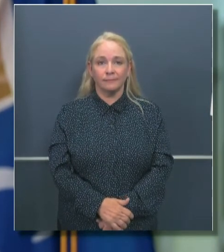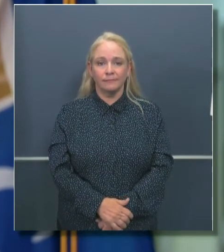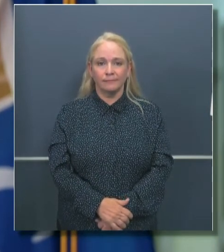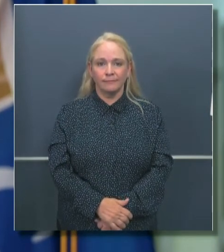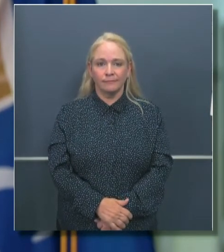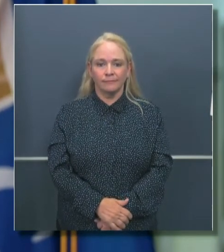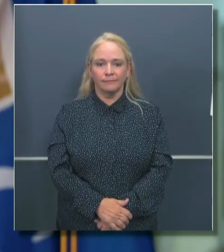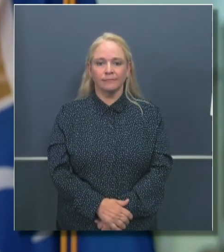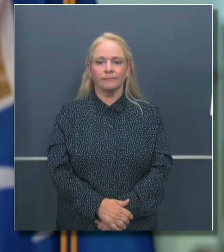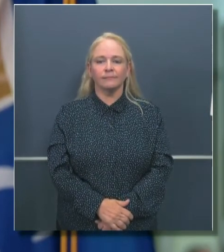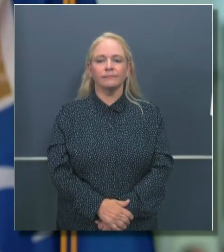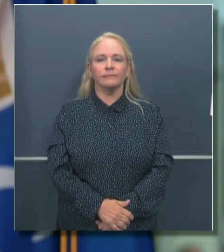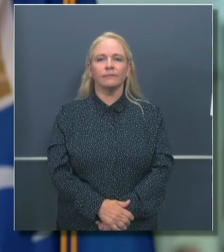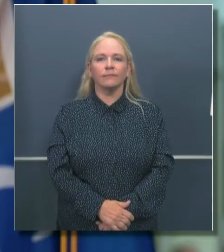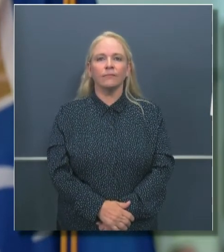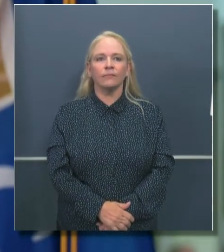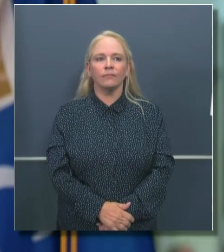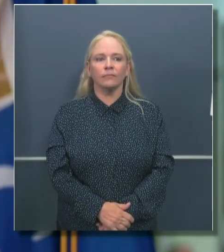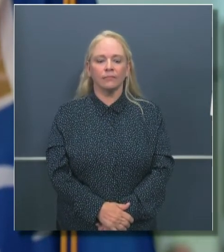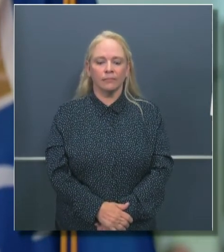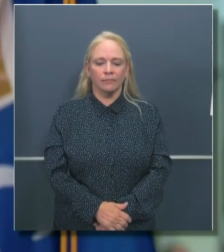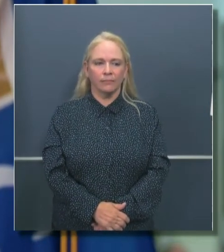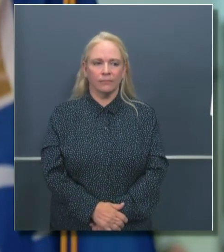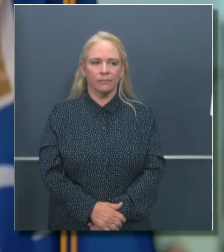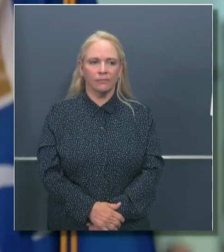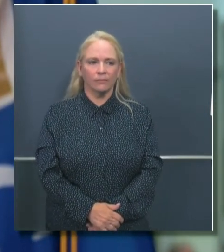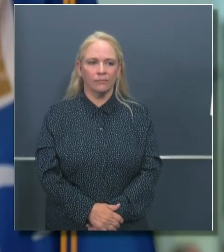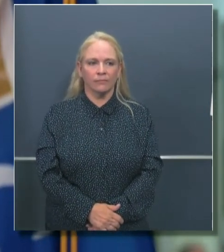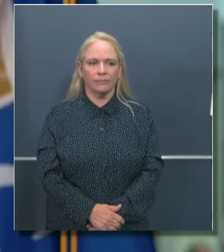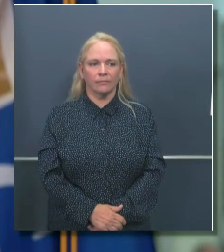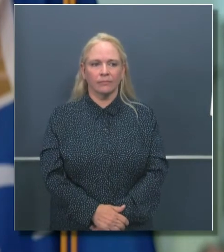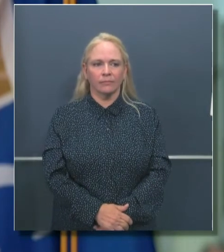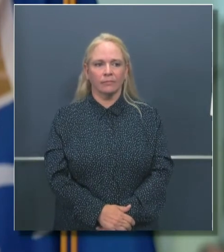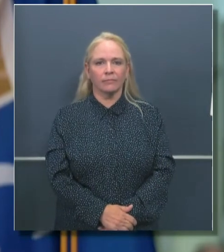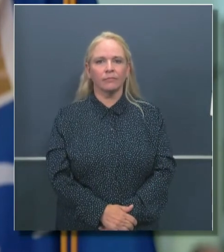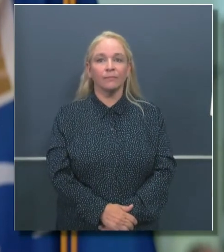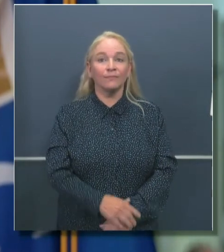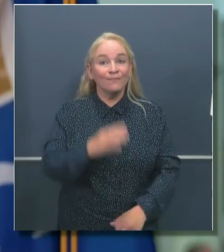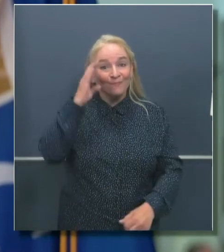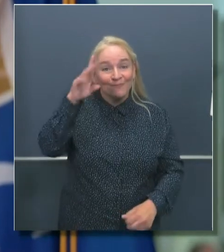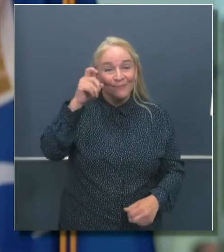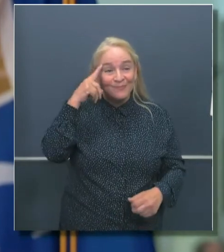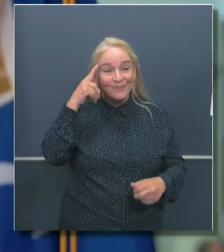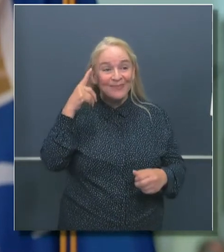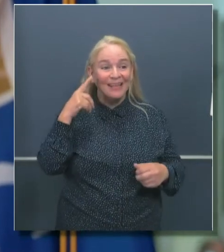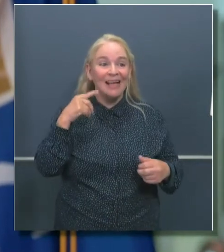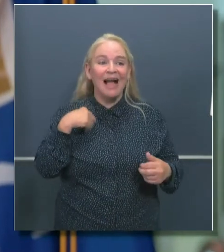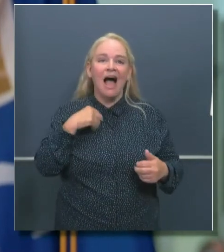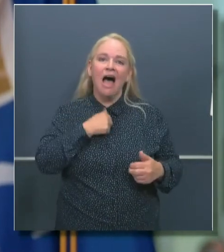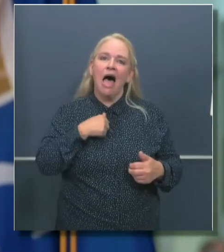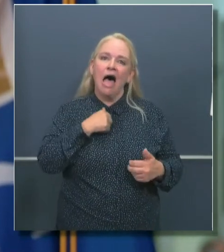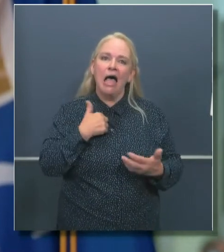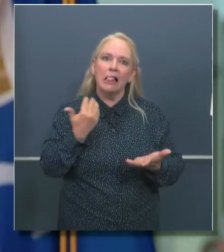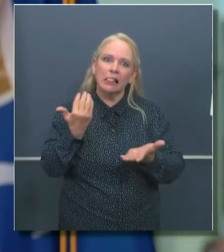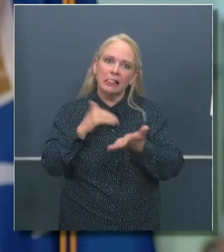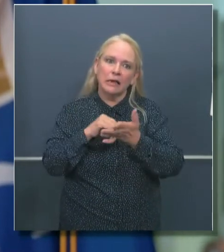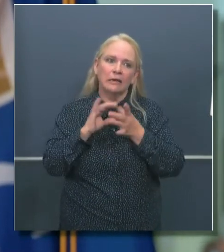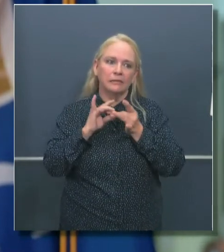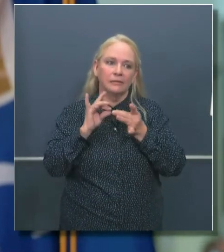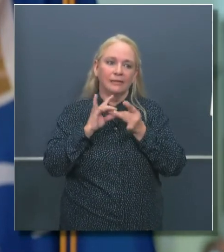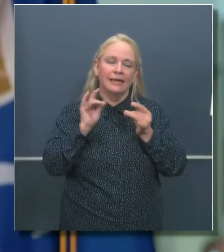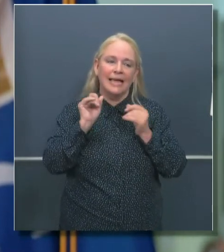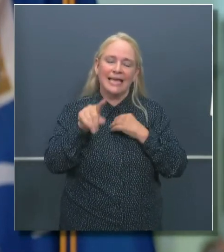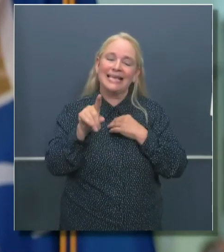Hi, Governor. Not to beat a badly limping horse here, but I want to get back to the enforcement question. I fear, Doug, perhaps you